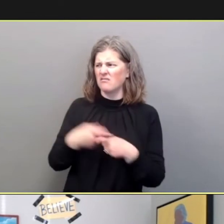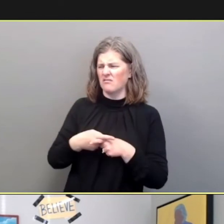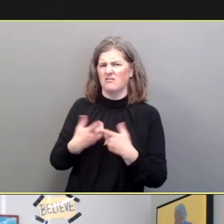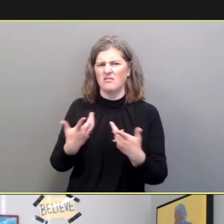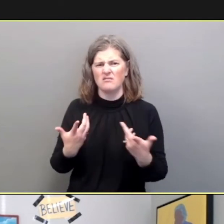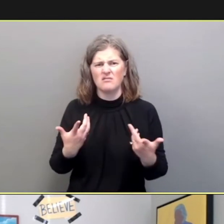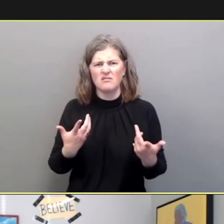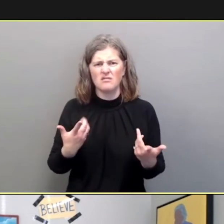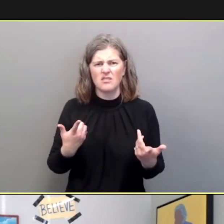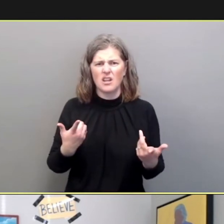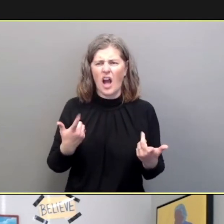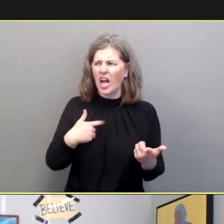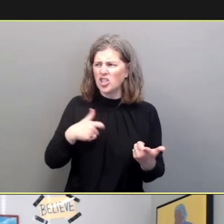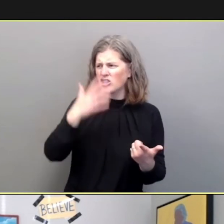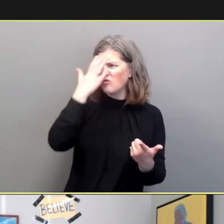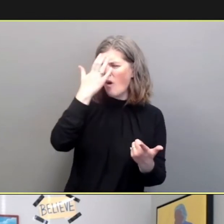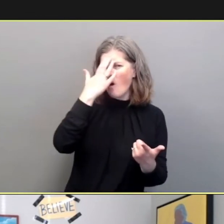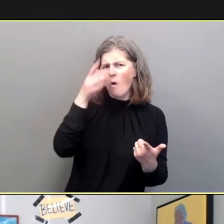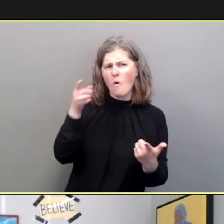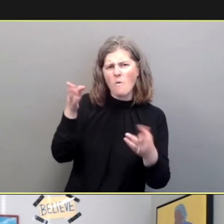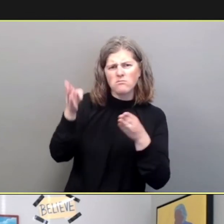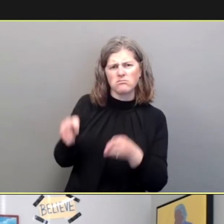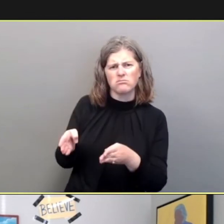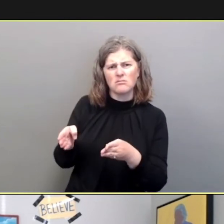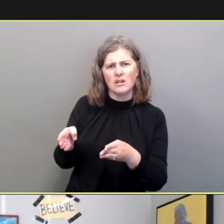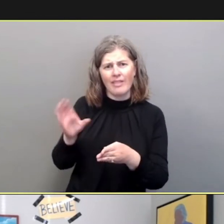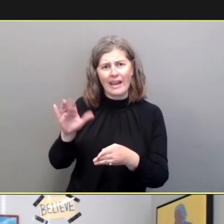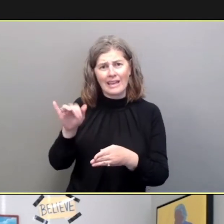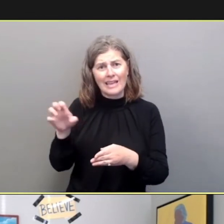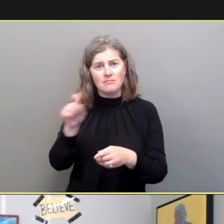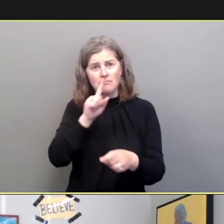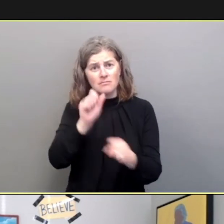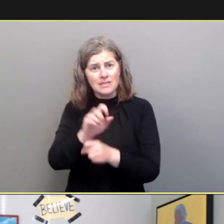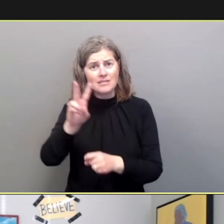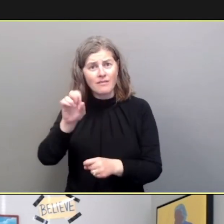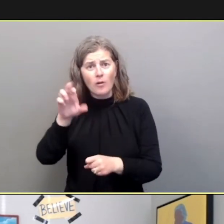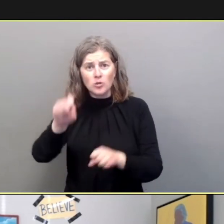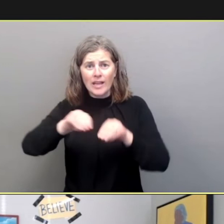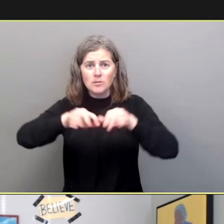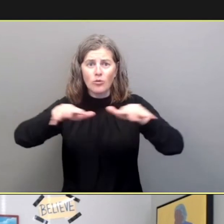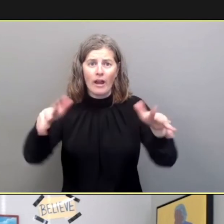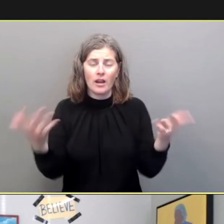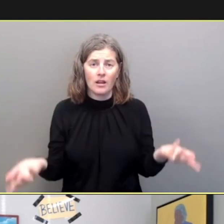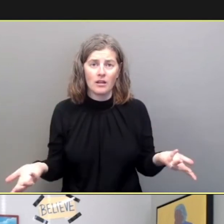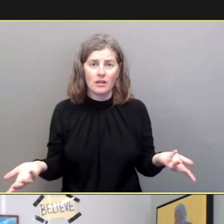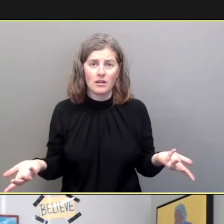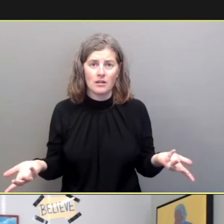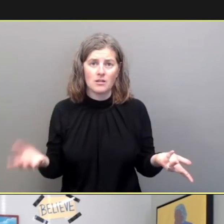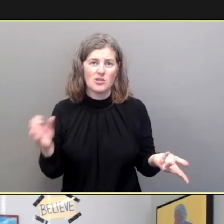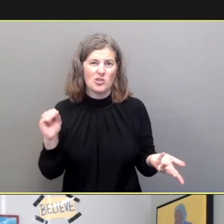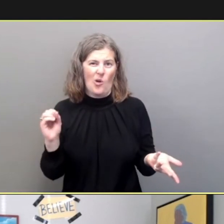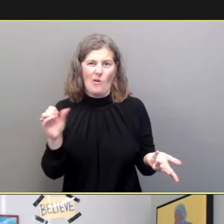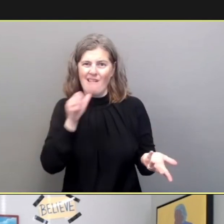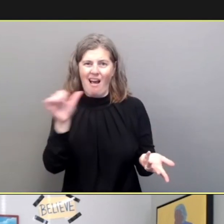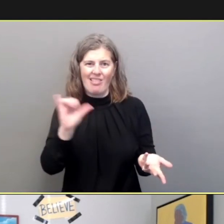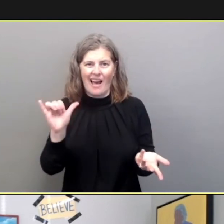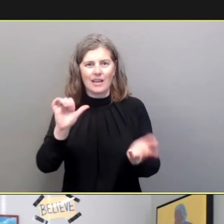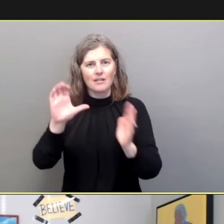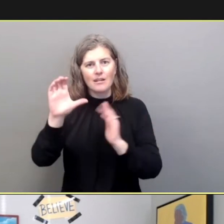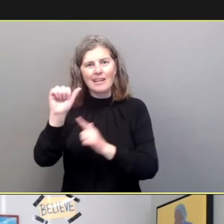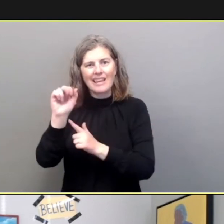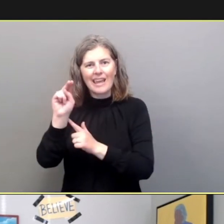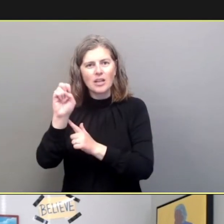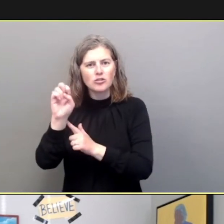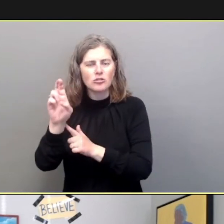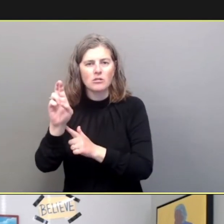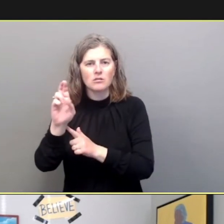should be privy to. In this case, it's the fact that it is a virus that can be spread. So it's not like cancer, that's